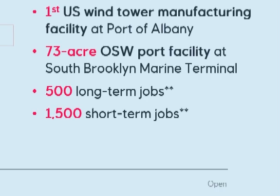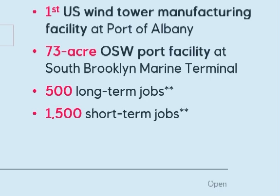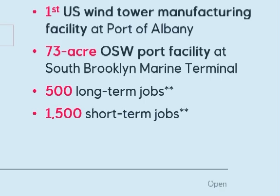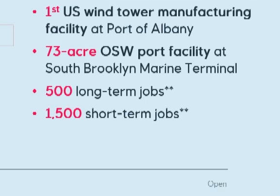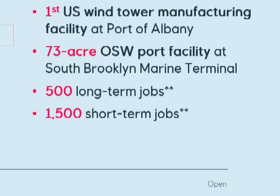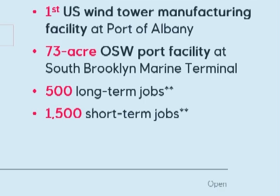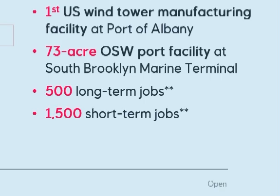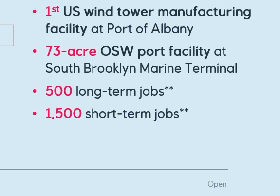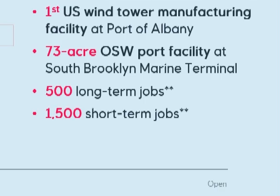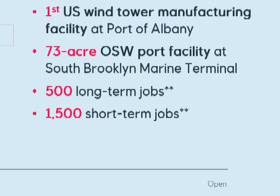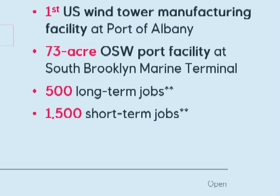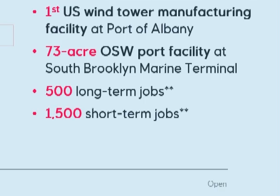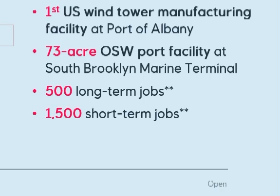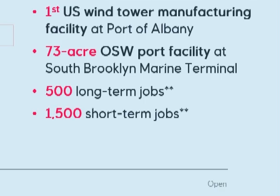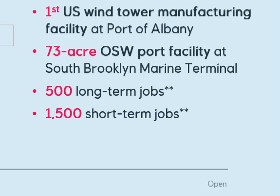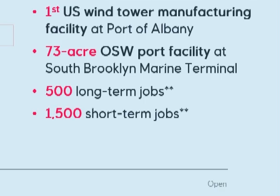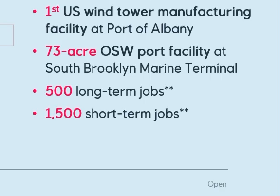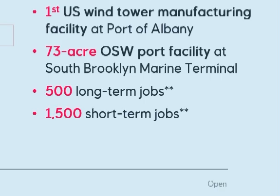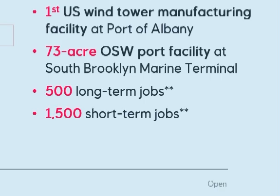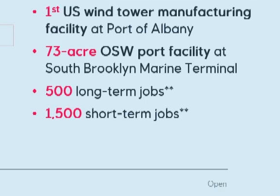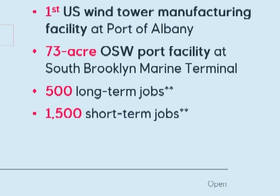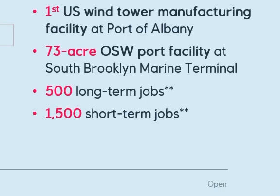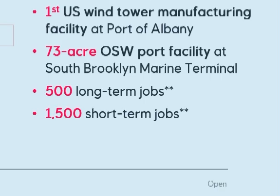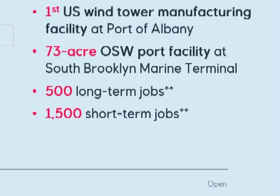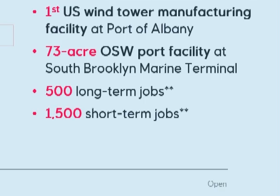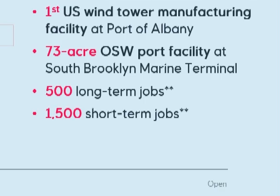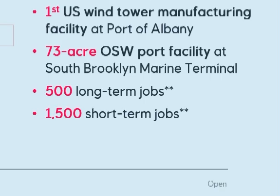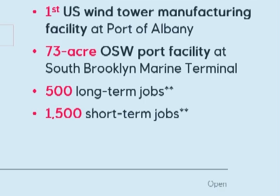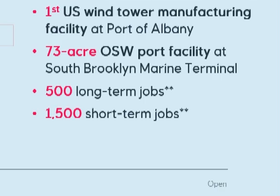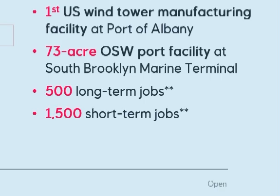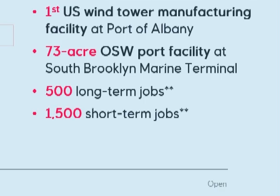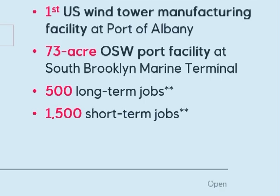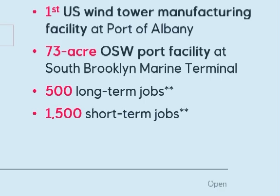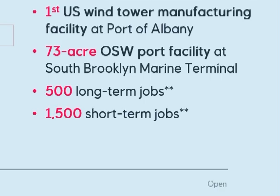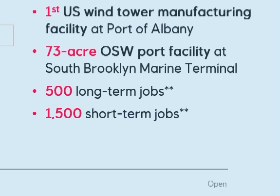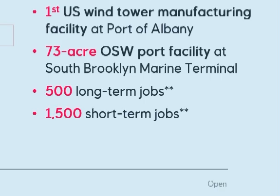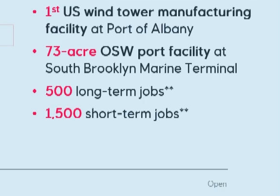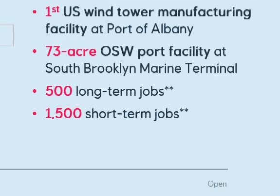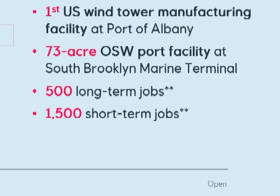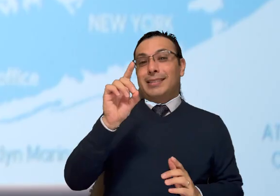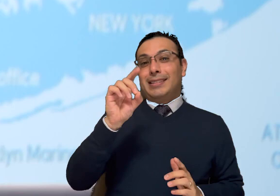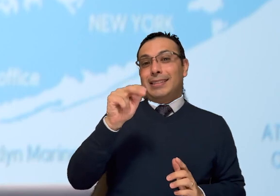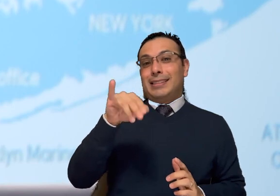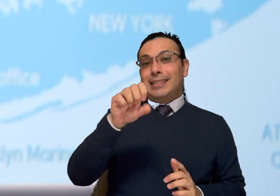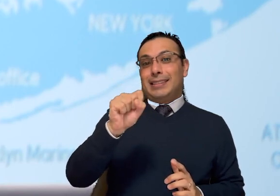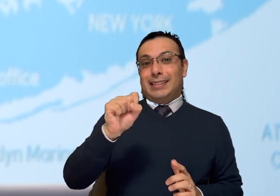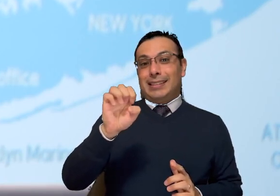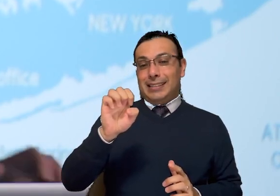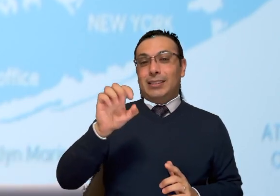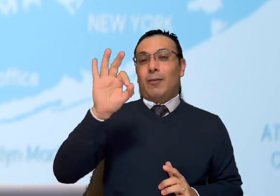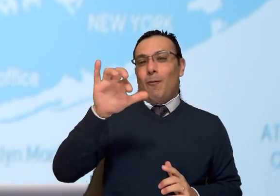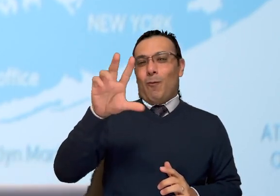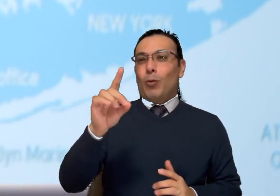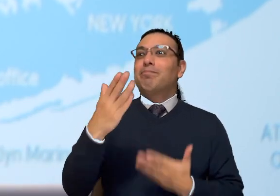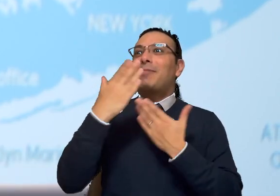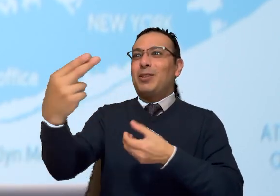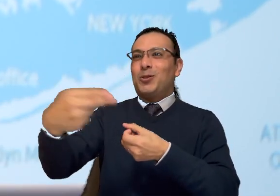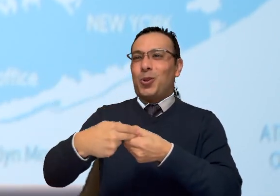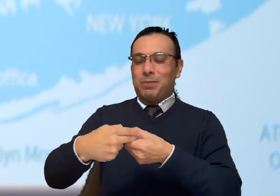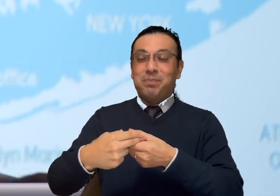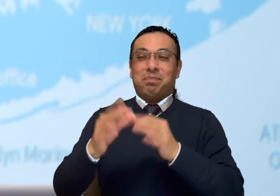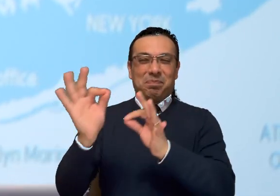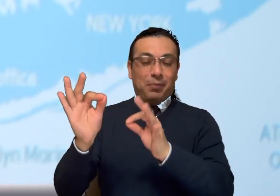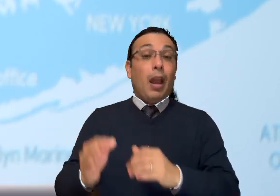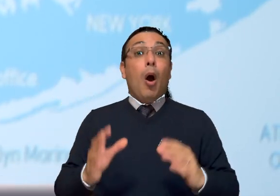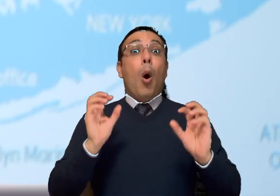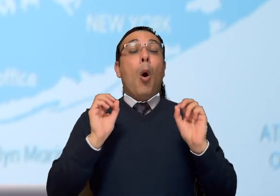want to acknowledge that we're joined tonight by legislator Denise Ford. So Legislator Ford, thank you for being with us tonight. So I want to continue. So